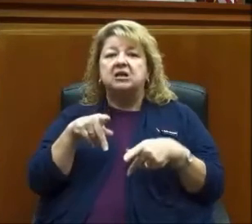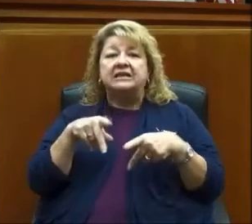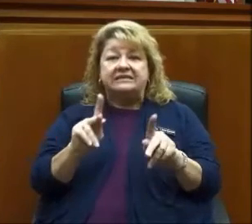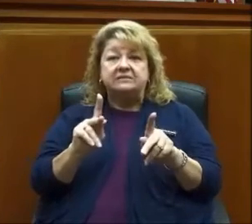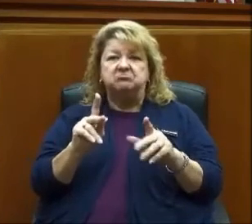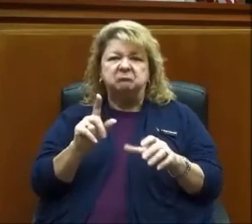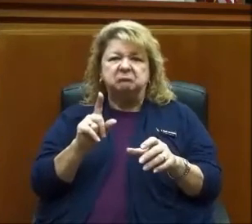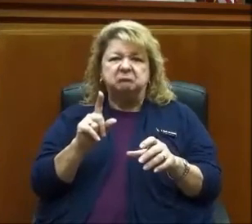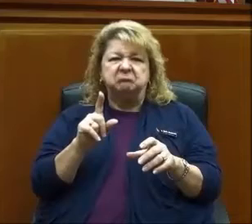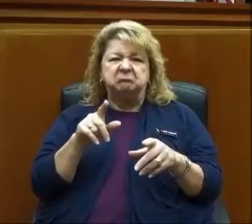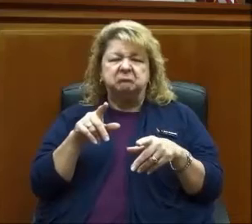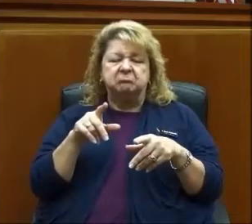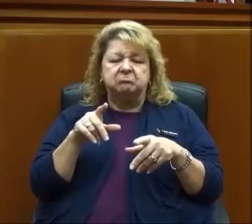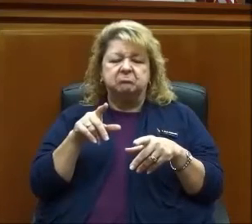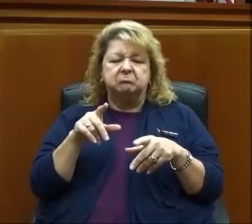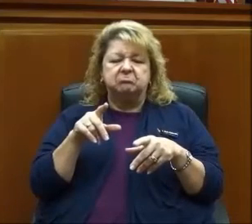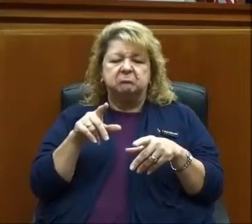4.1.